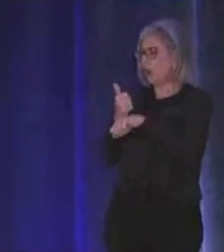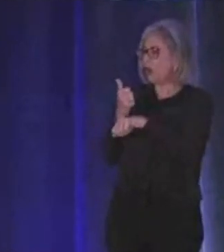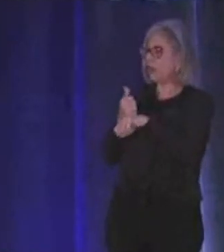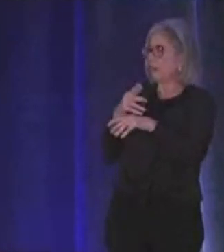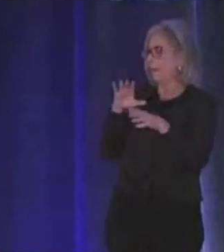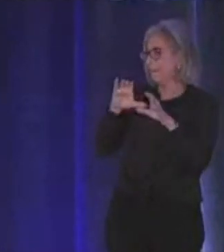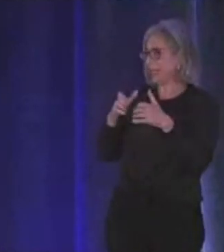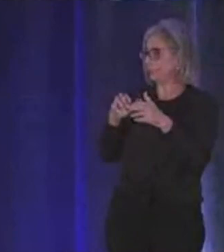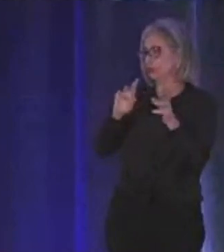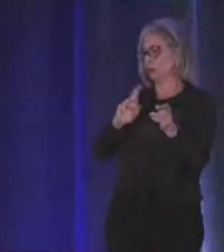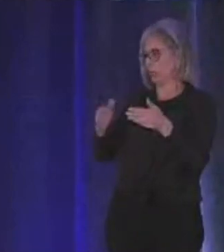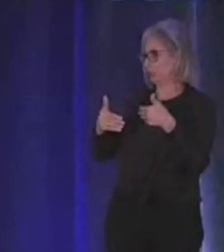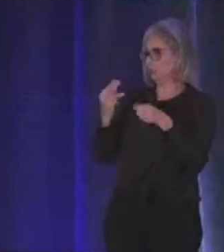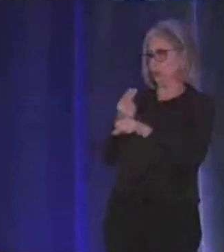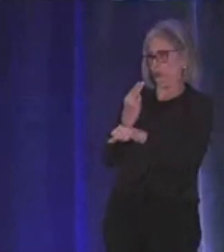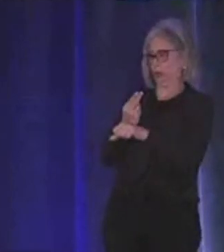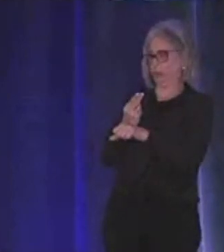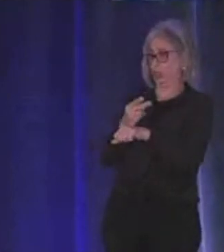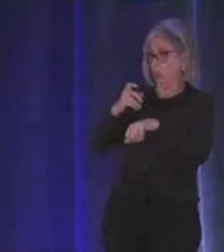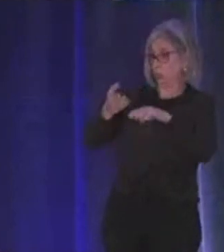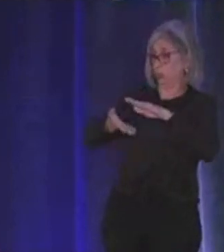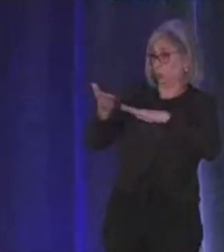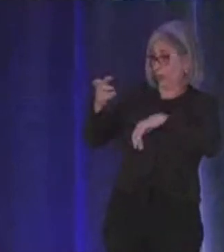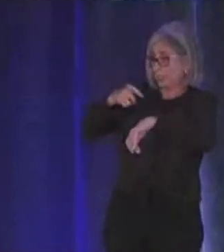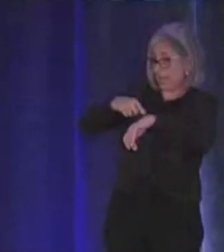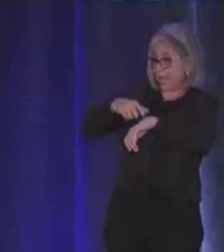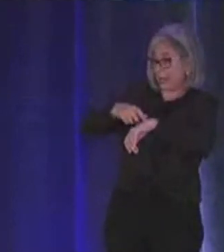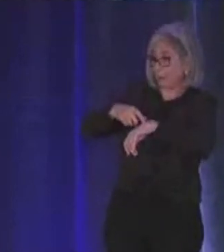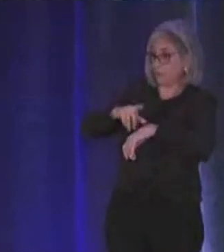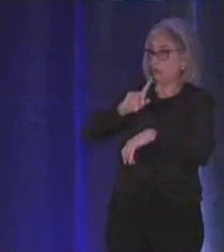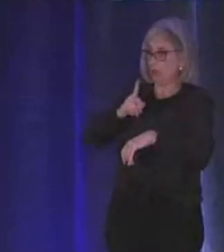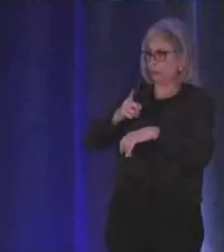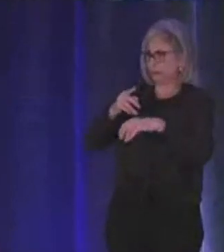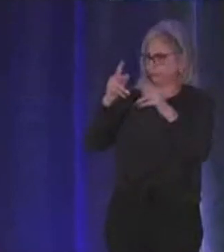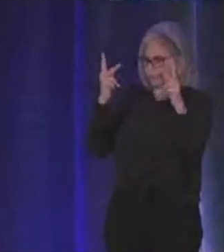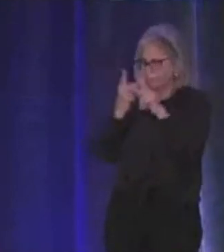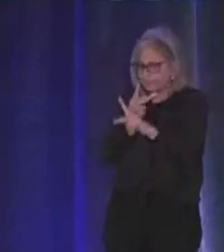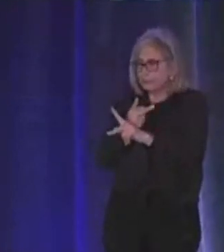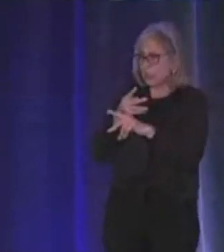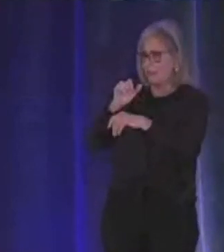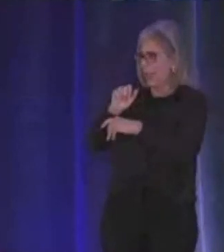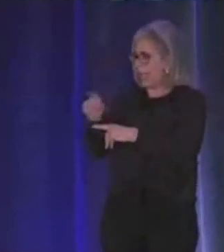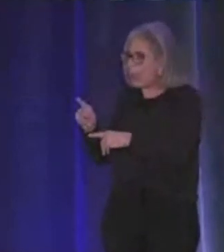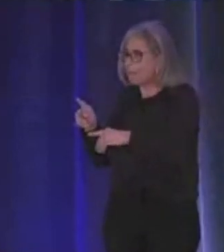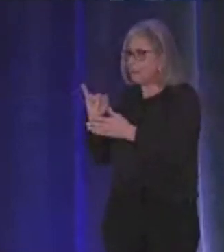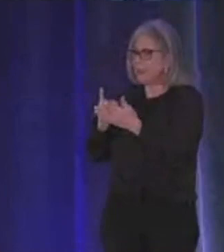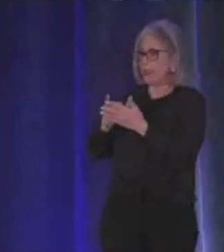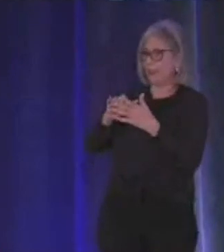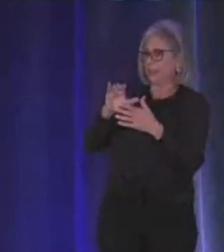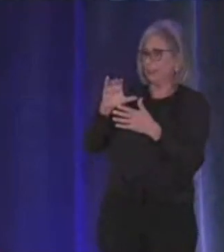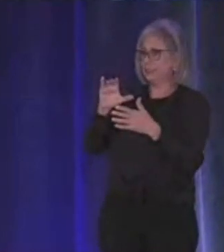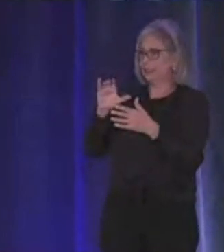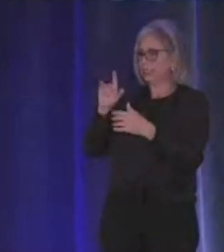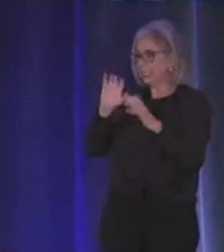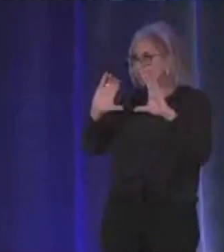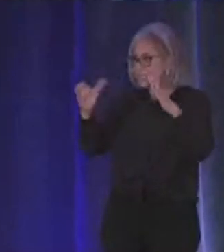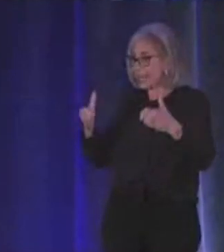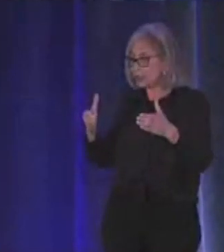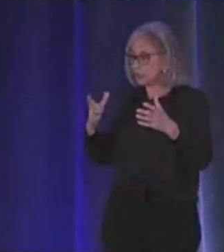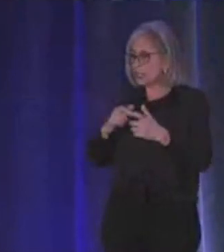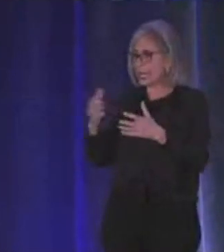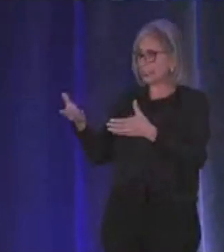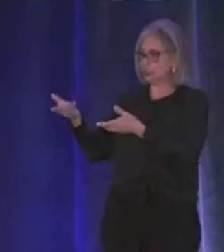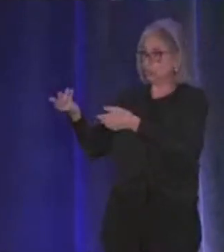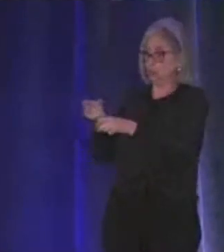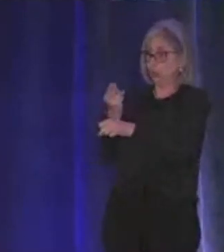go. With runtime, you have to actually, configure the apps in a way so that the container is actually able to pull